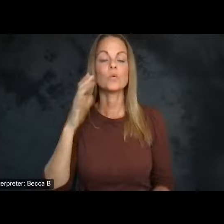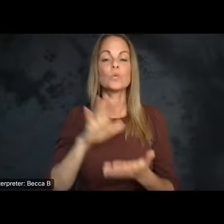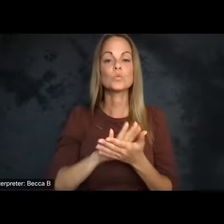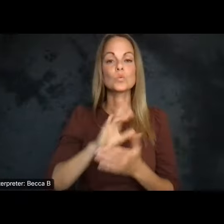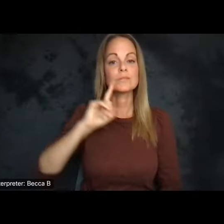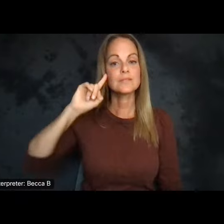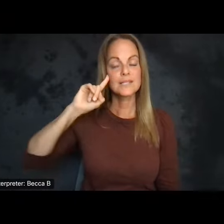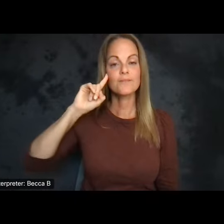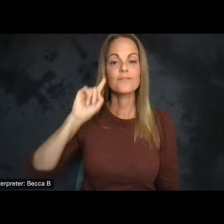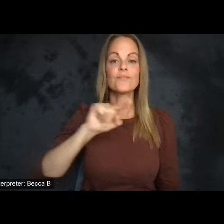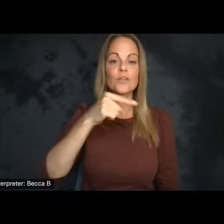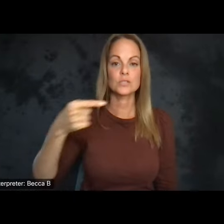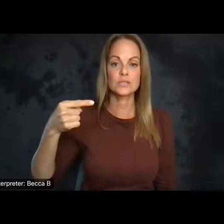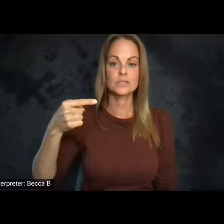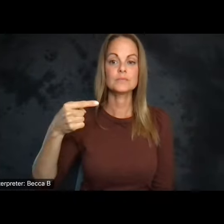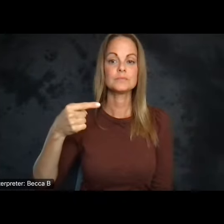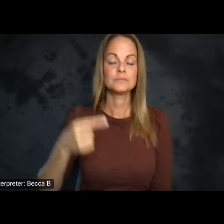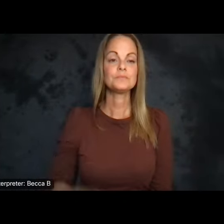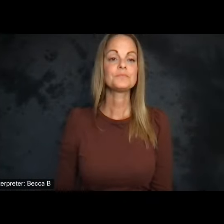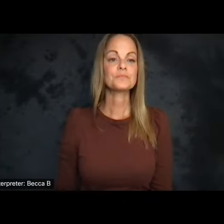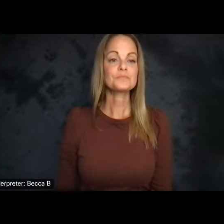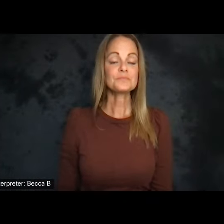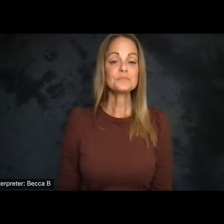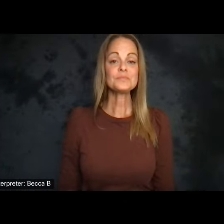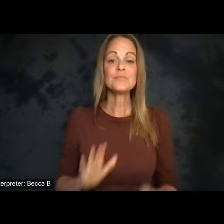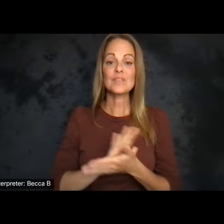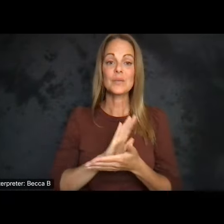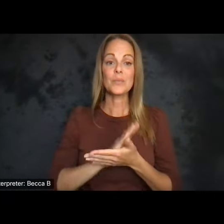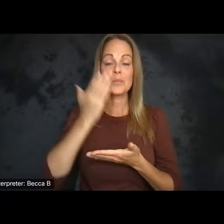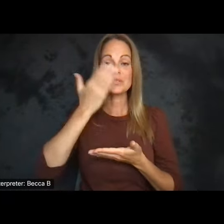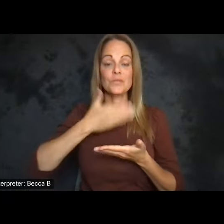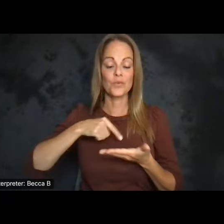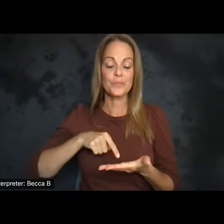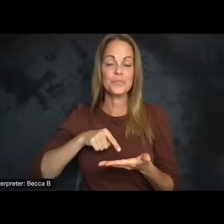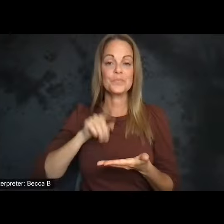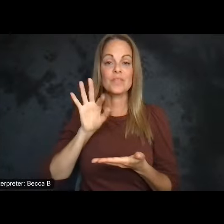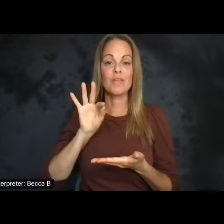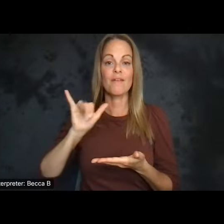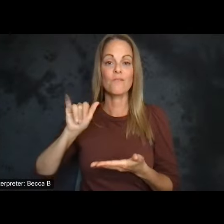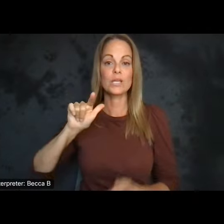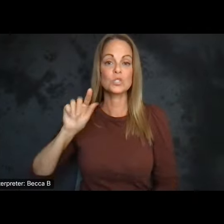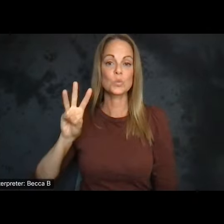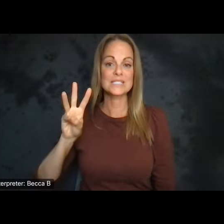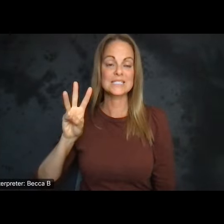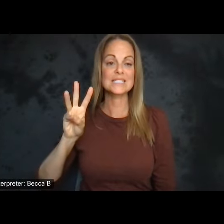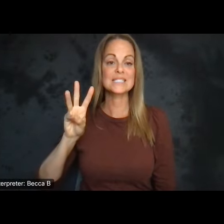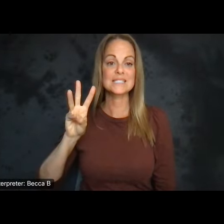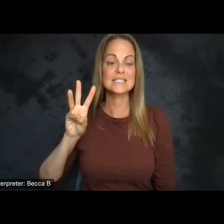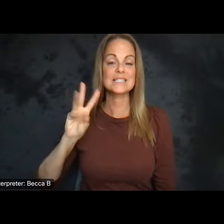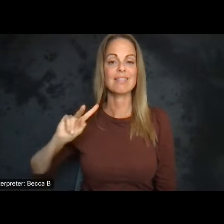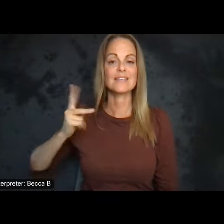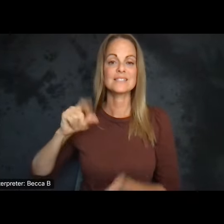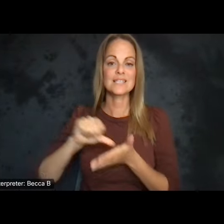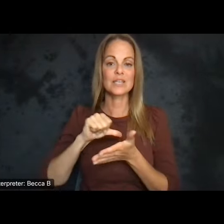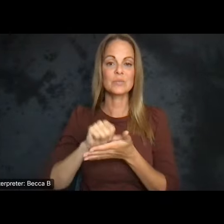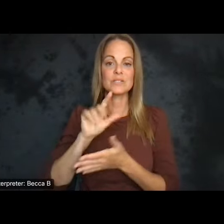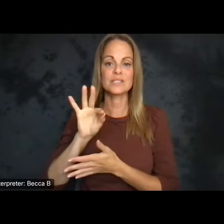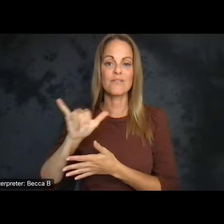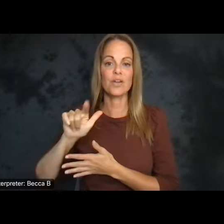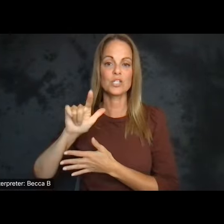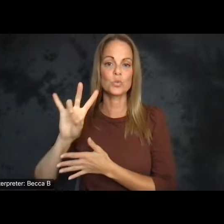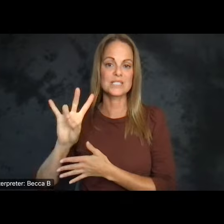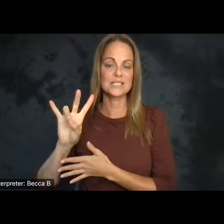first. You have in front of you the FY26, and then on the second page, FY27